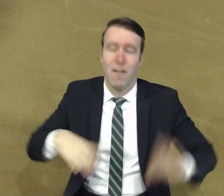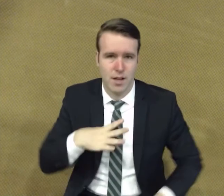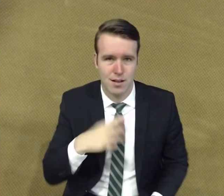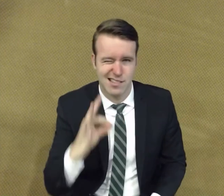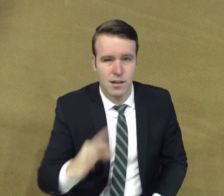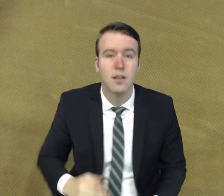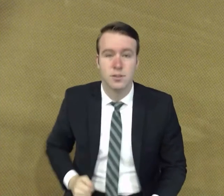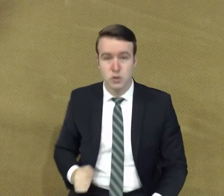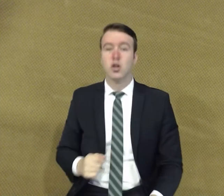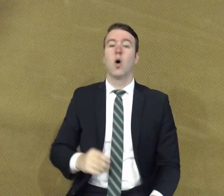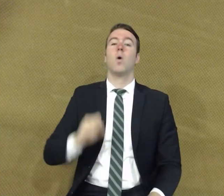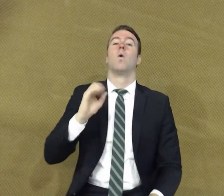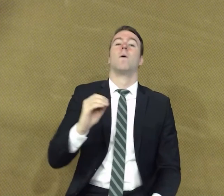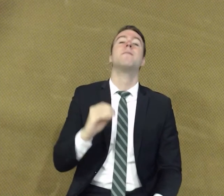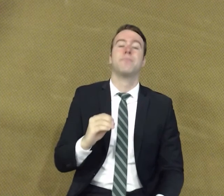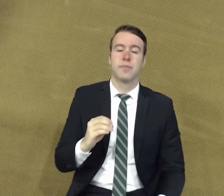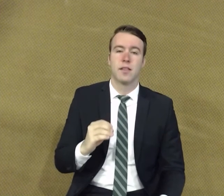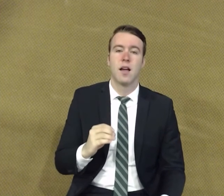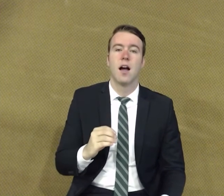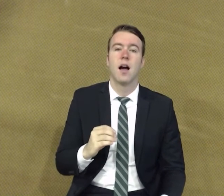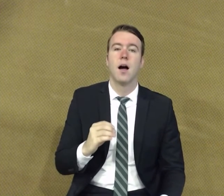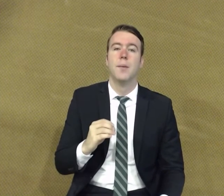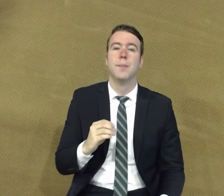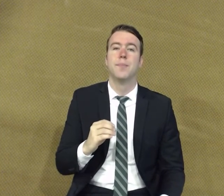that. And so